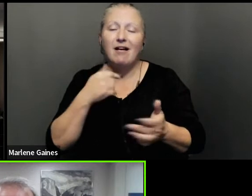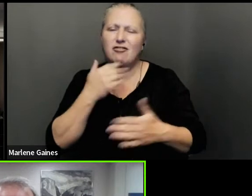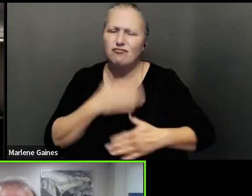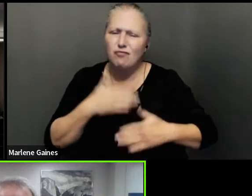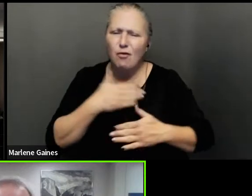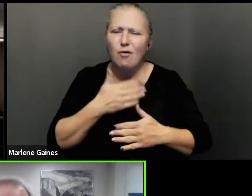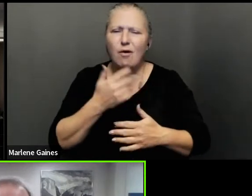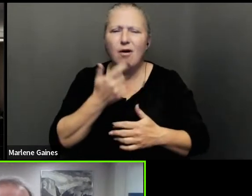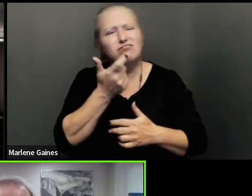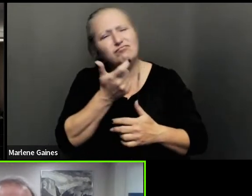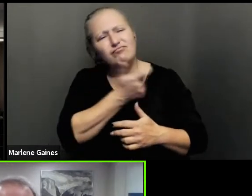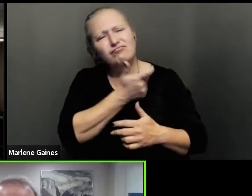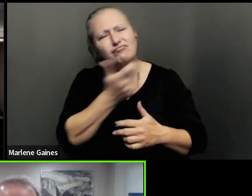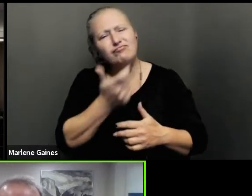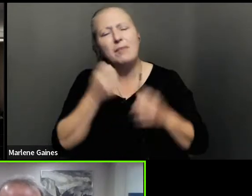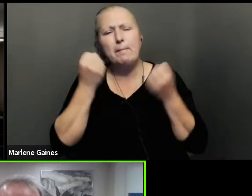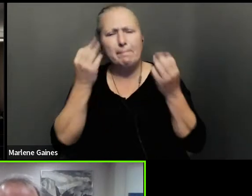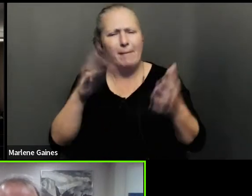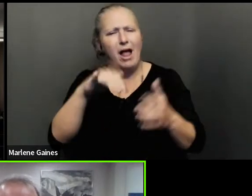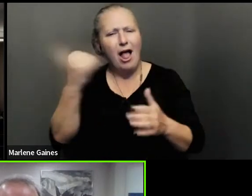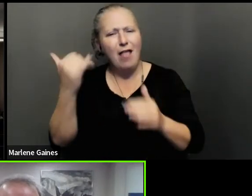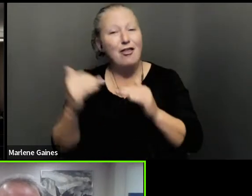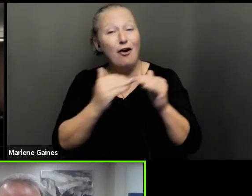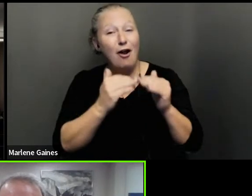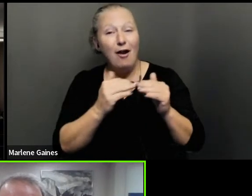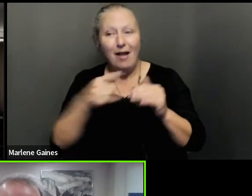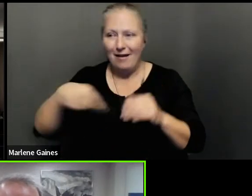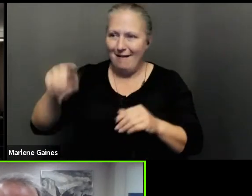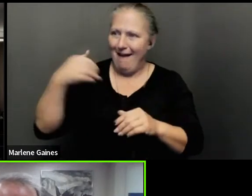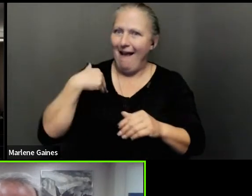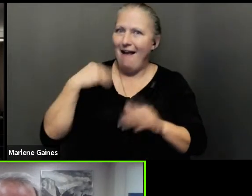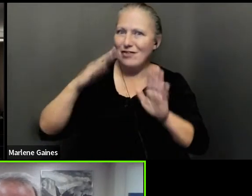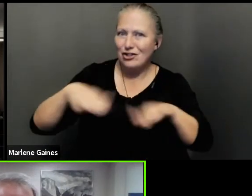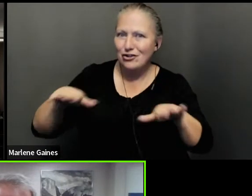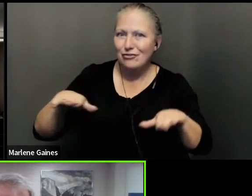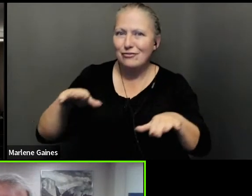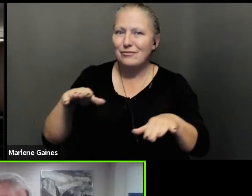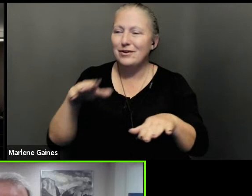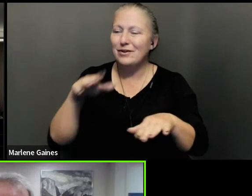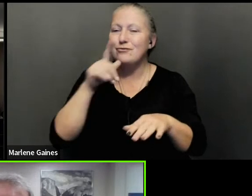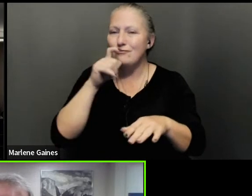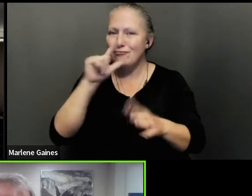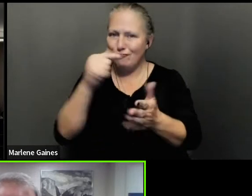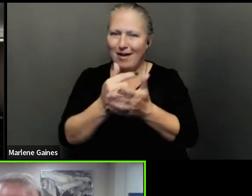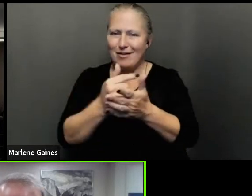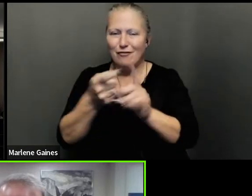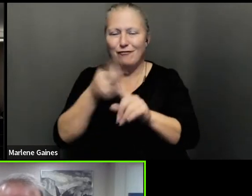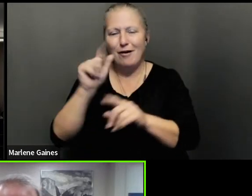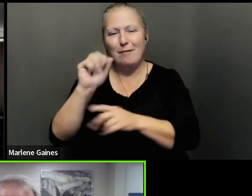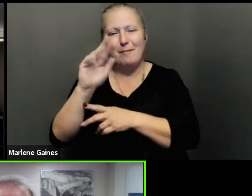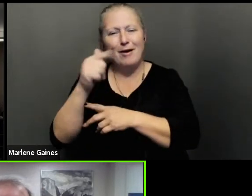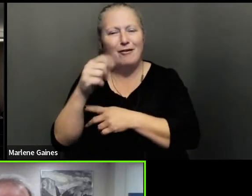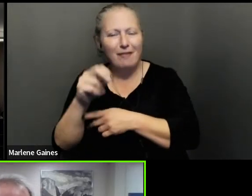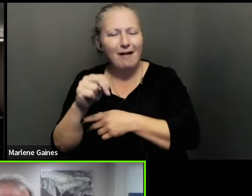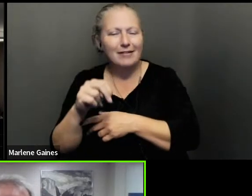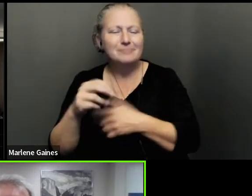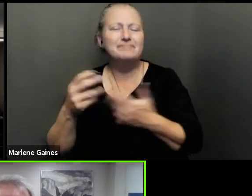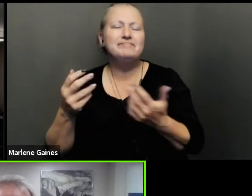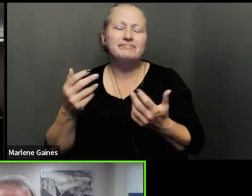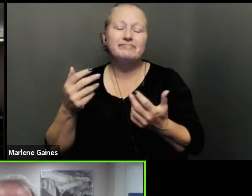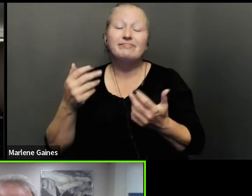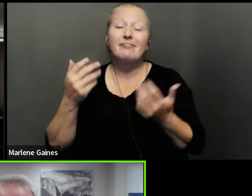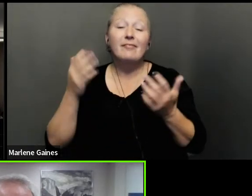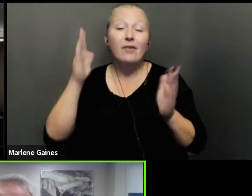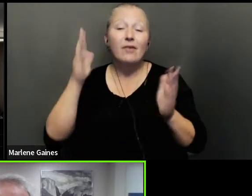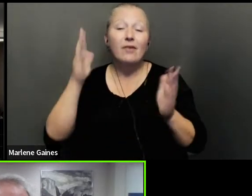to see so many other colleagues who also had children, students graduating from Aragon. So with that, I wish you